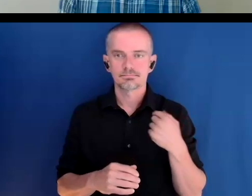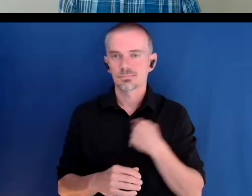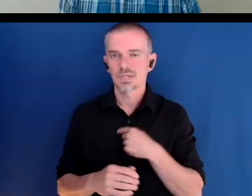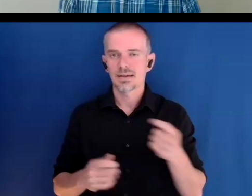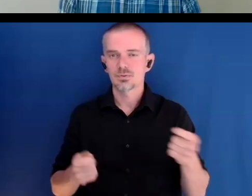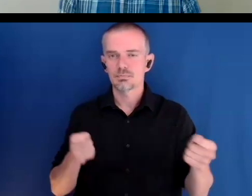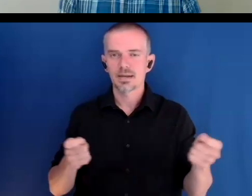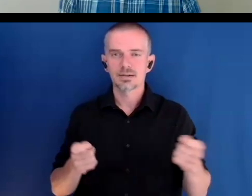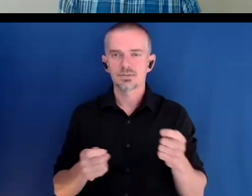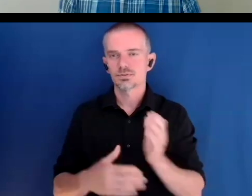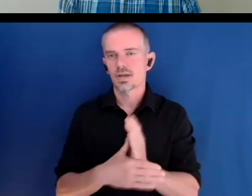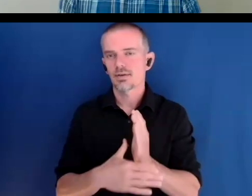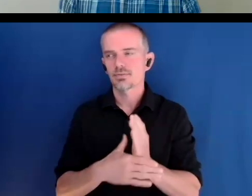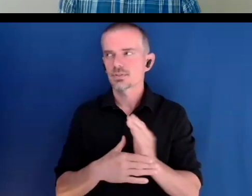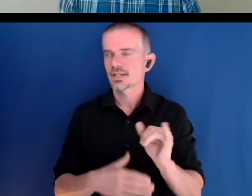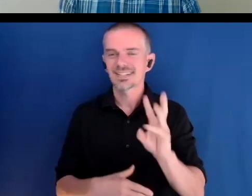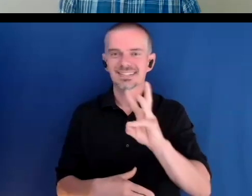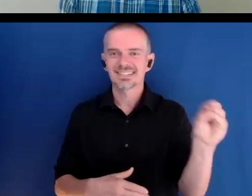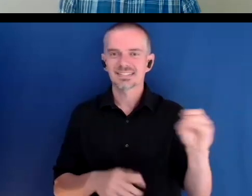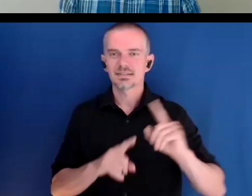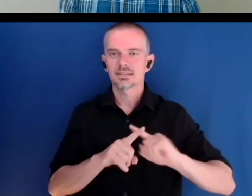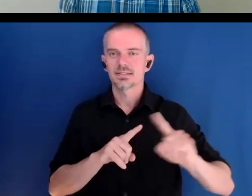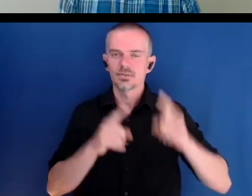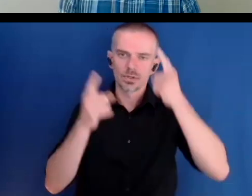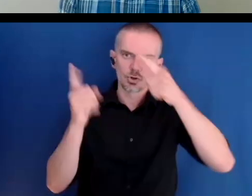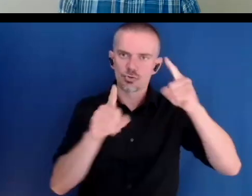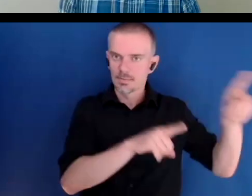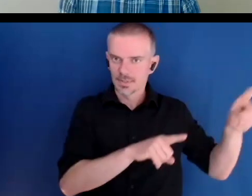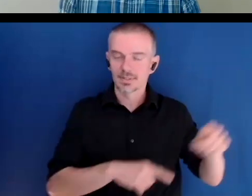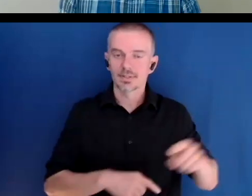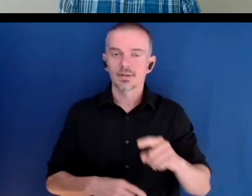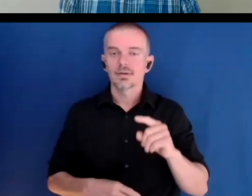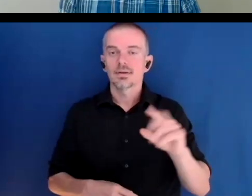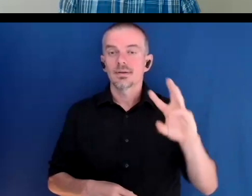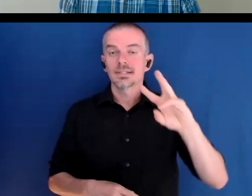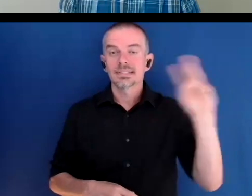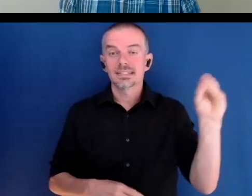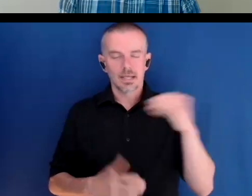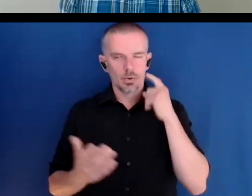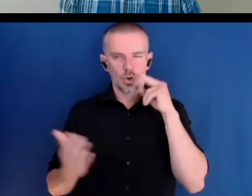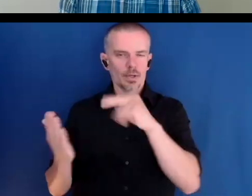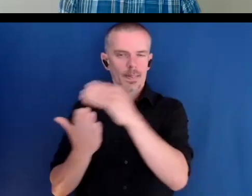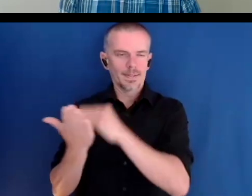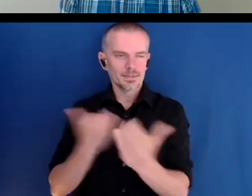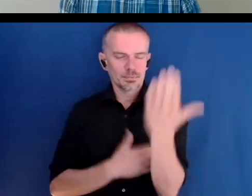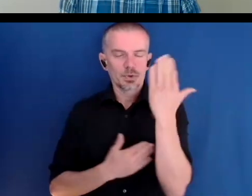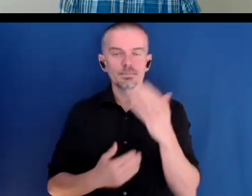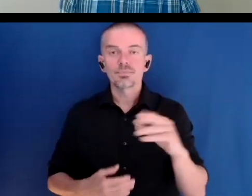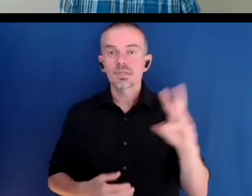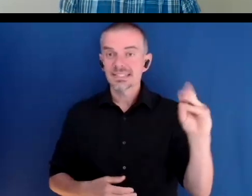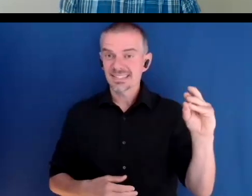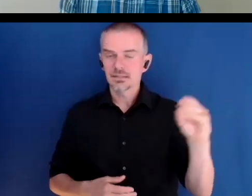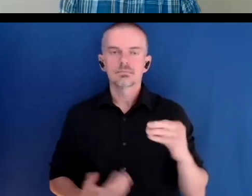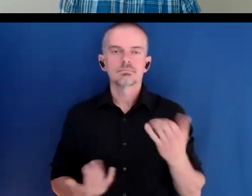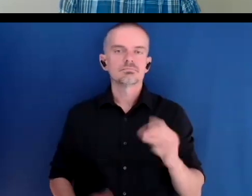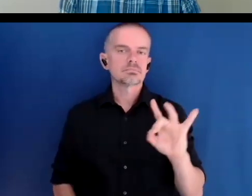about 60 different agreements. And of those 60 agreements, I was just looking at our list this morning. Currently, we have 8